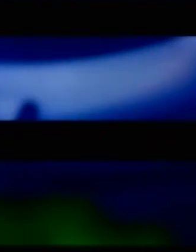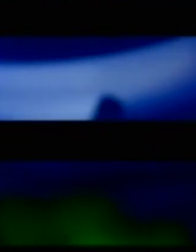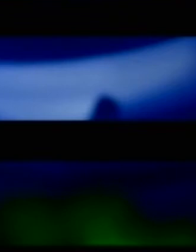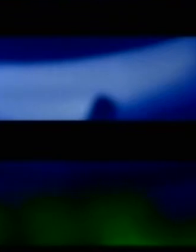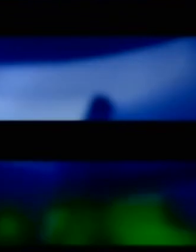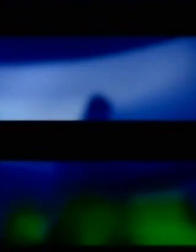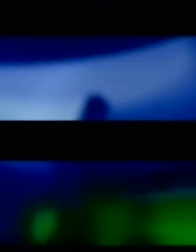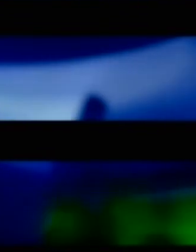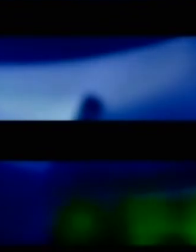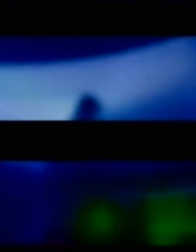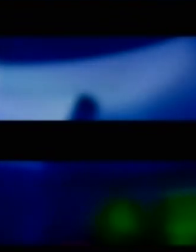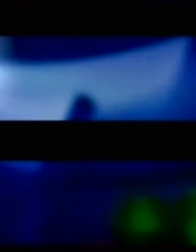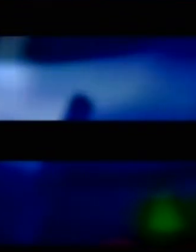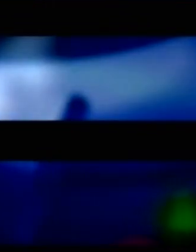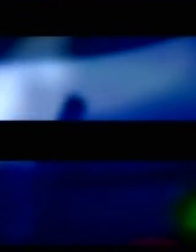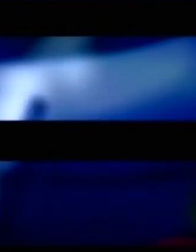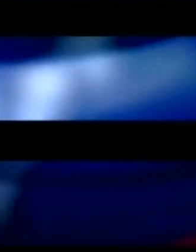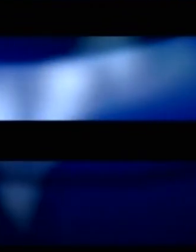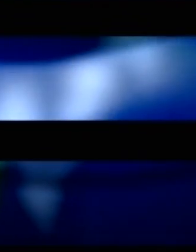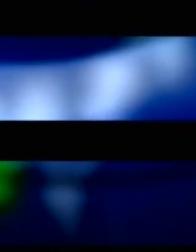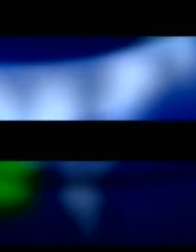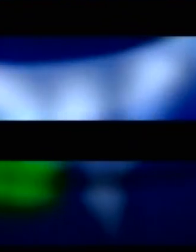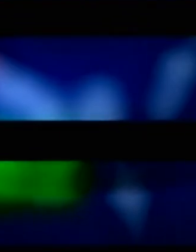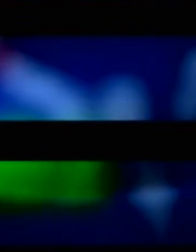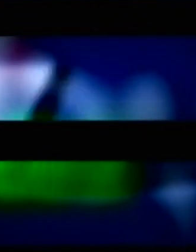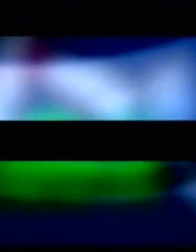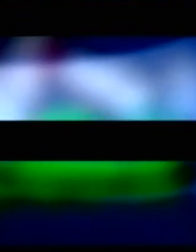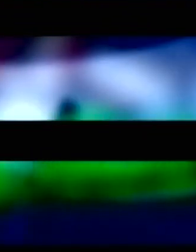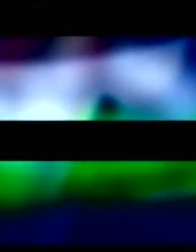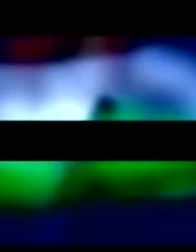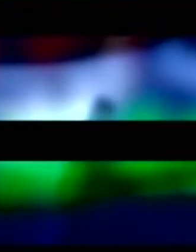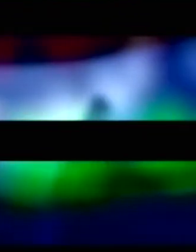In Jamaica, JMMB Group Limited,